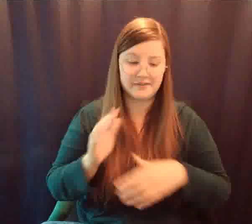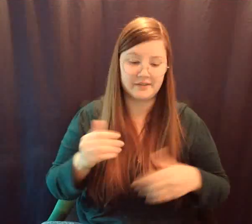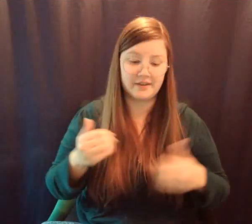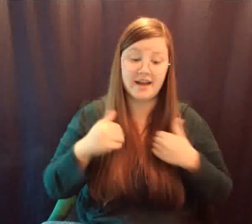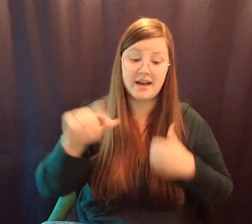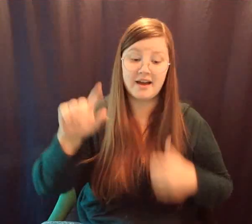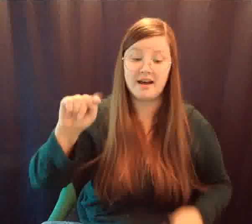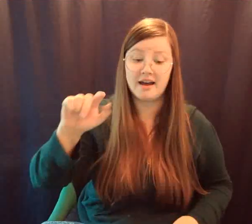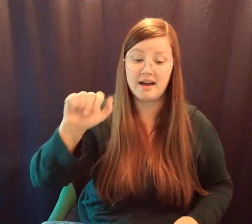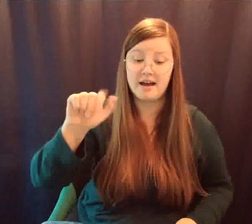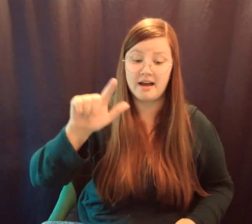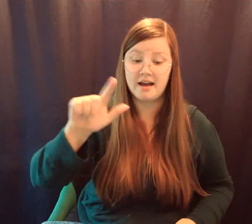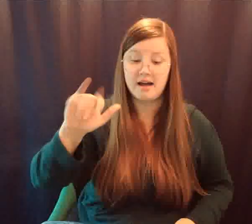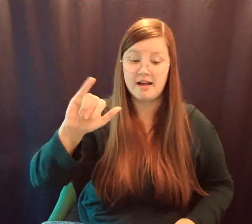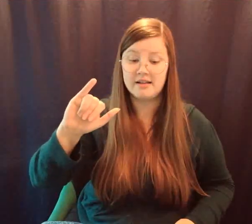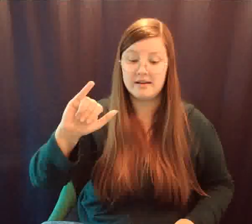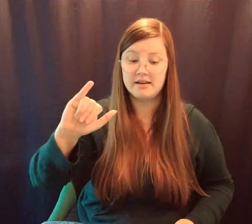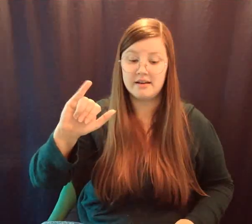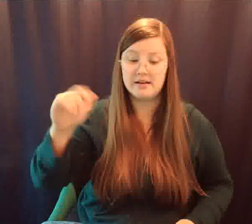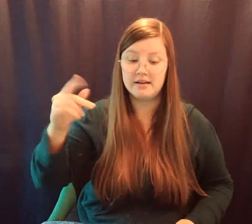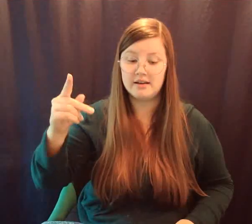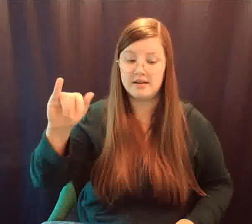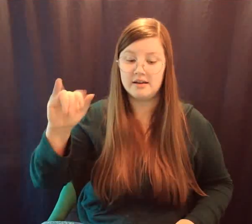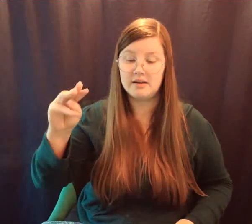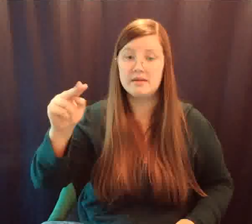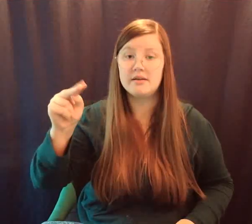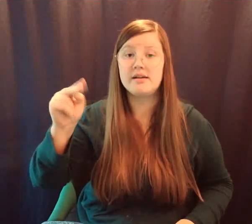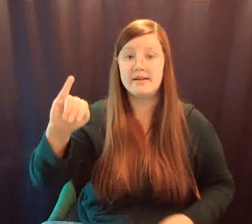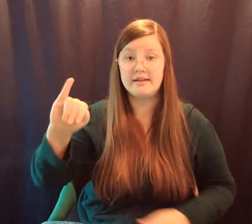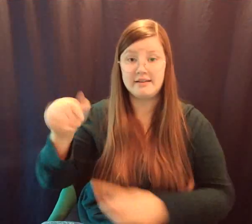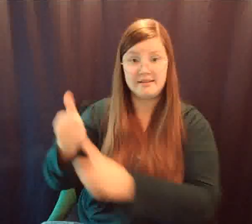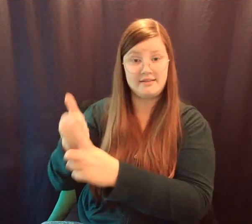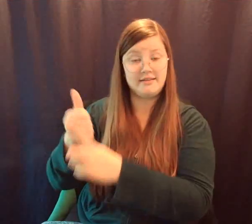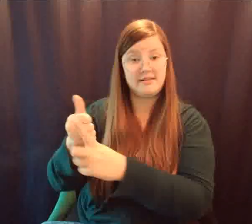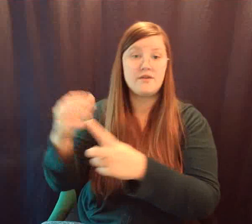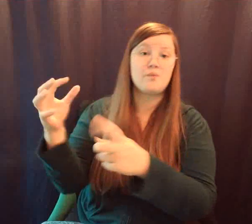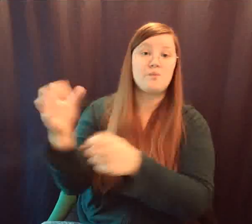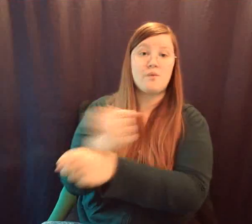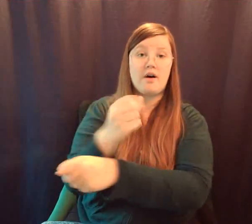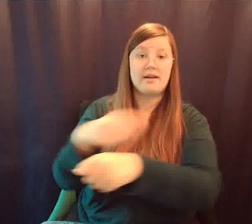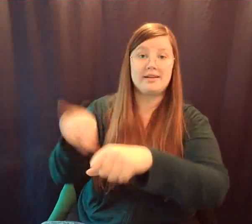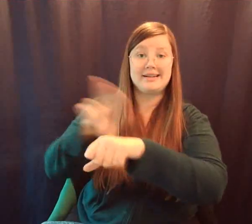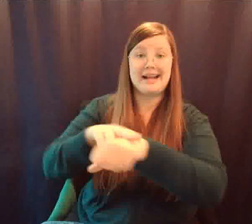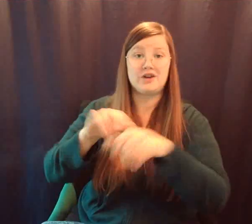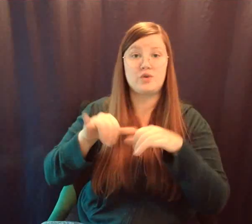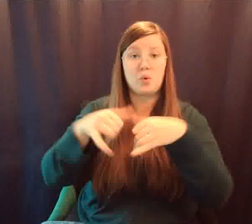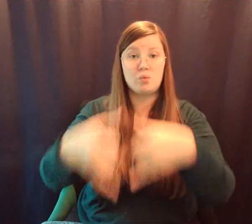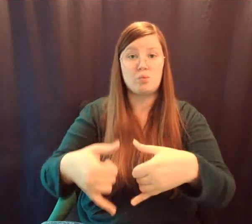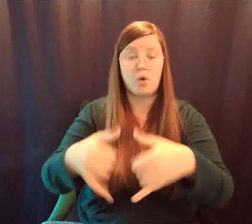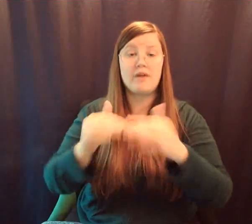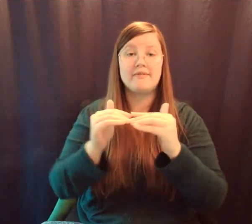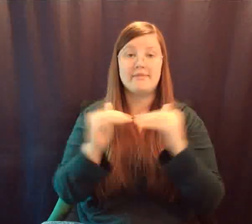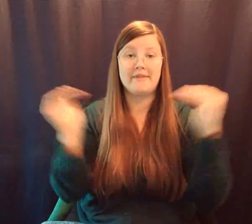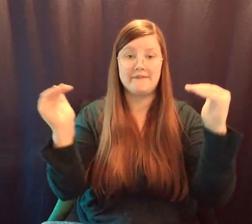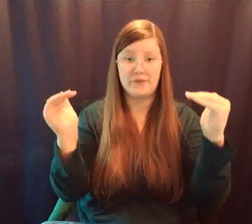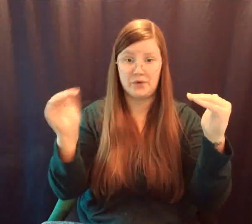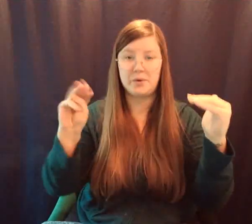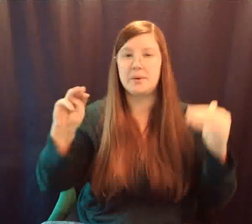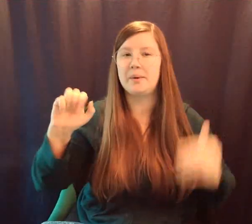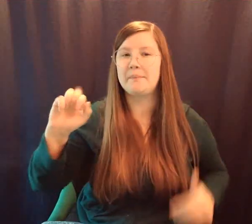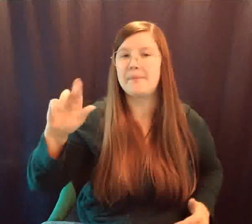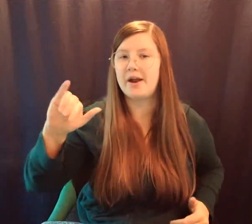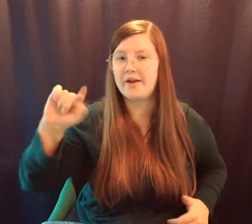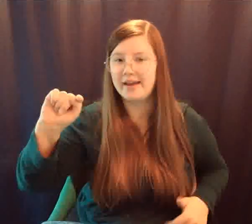National Young Arts Foundation Award winner in the merit level and in the category of piano.